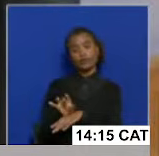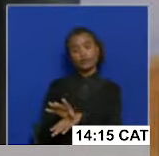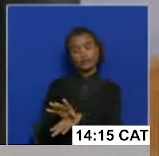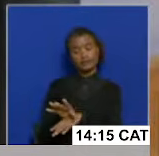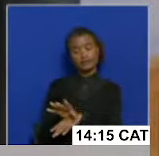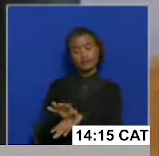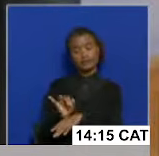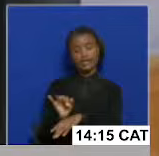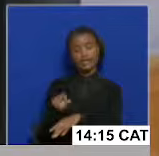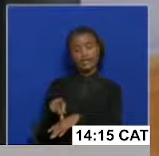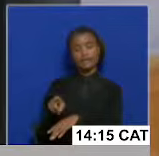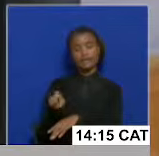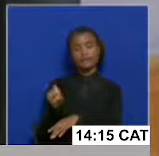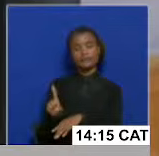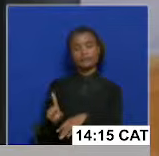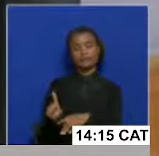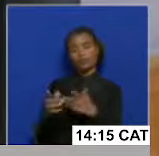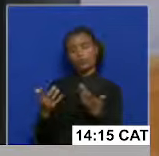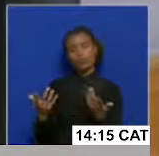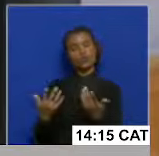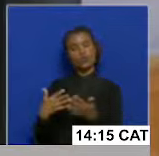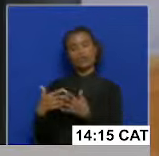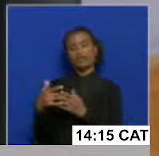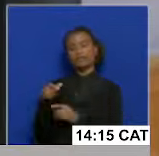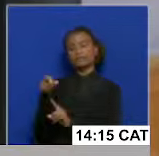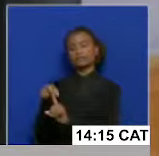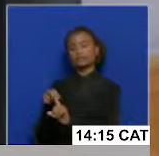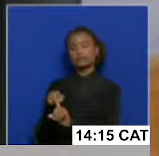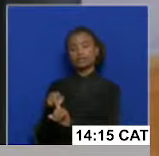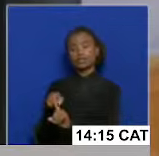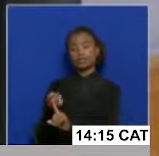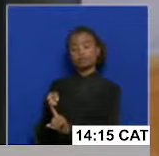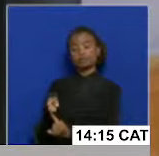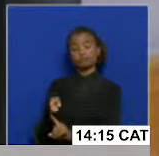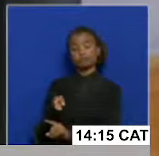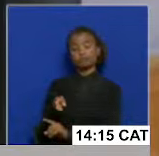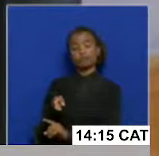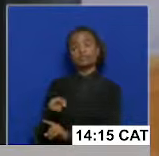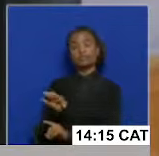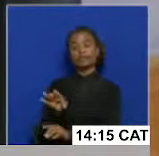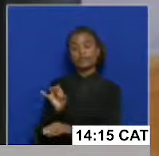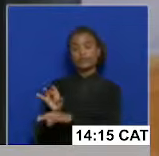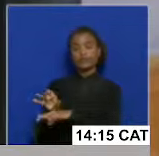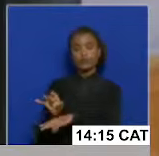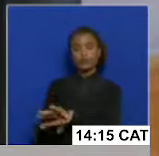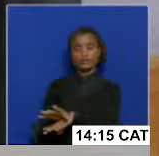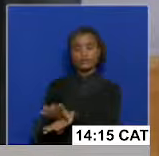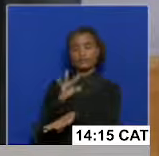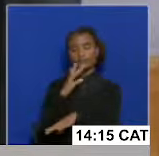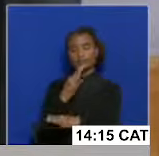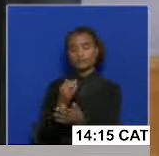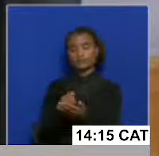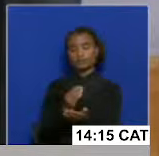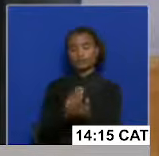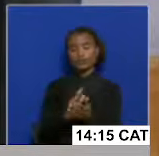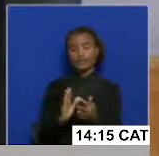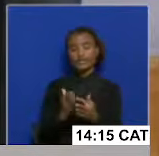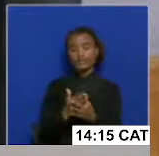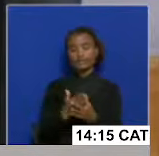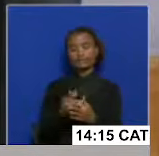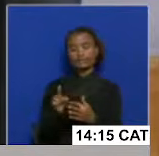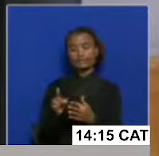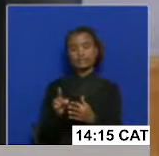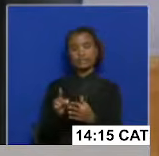at IPID to get this case dropped or not going anywhere. That's what it looks